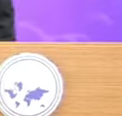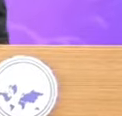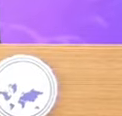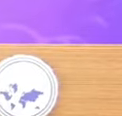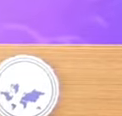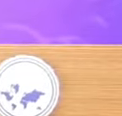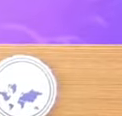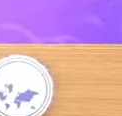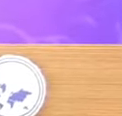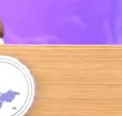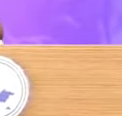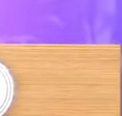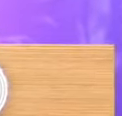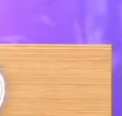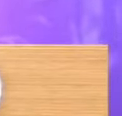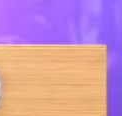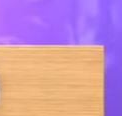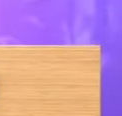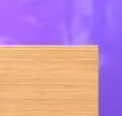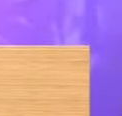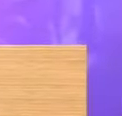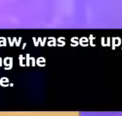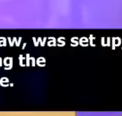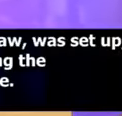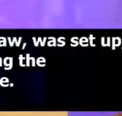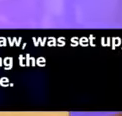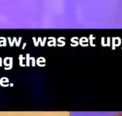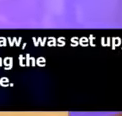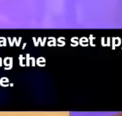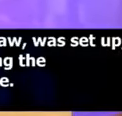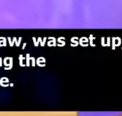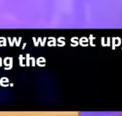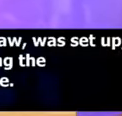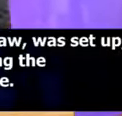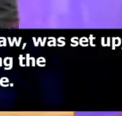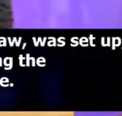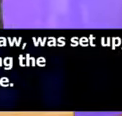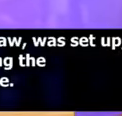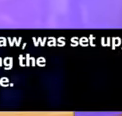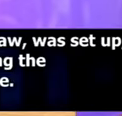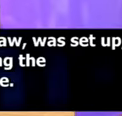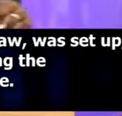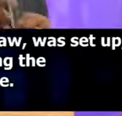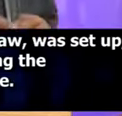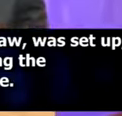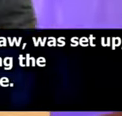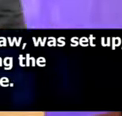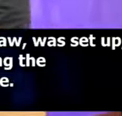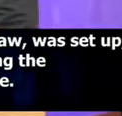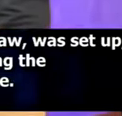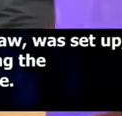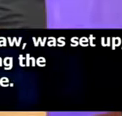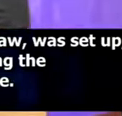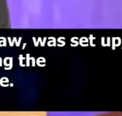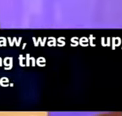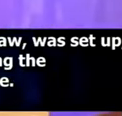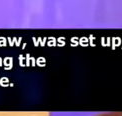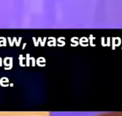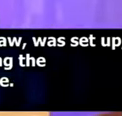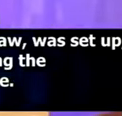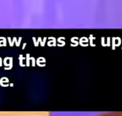Esh, were technically the same, because the Bible said in Numbers 9:15 that it was the cloud that during the night provided